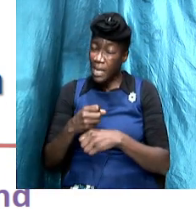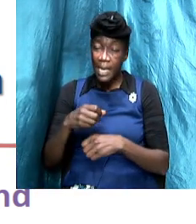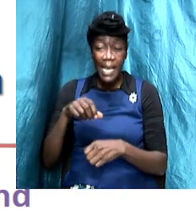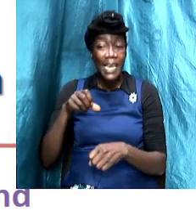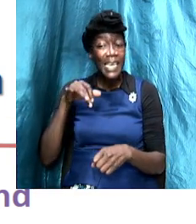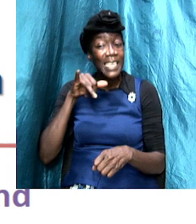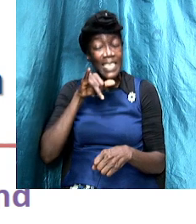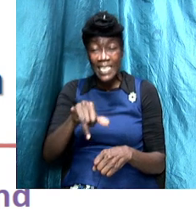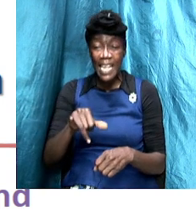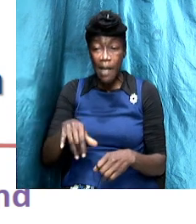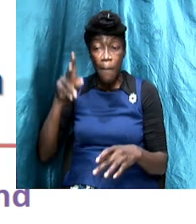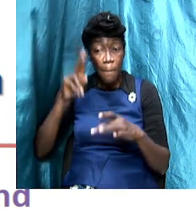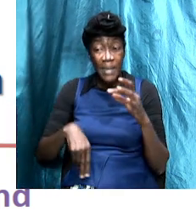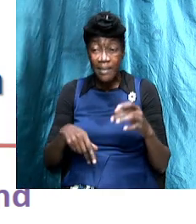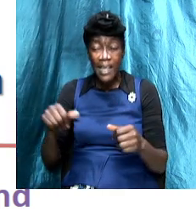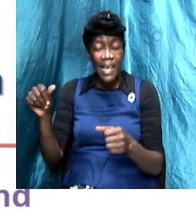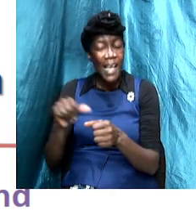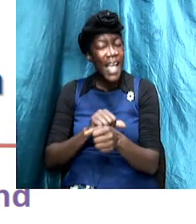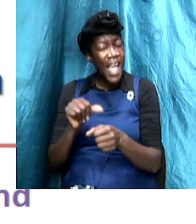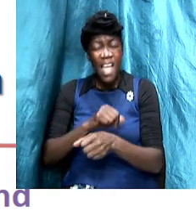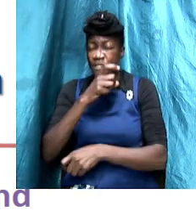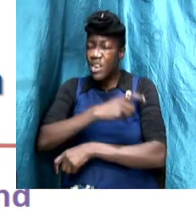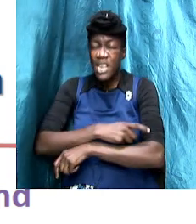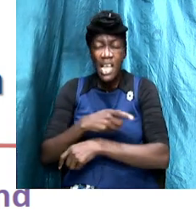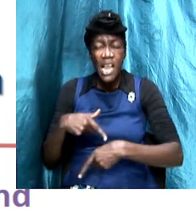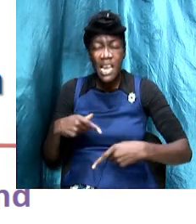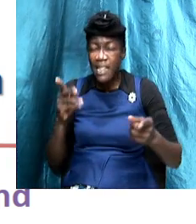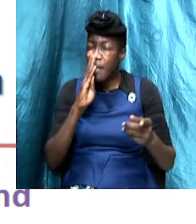No, brethren, let it be a new mistake.